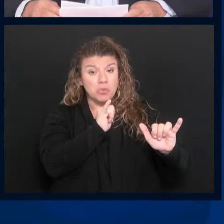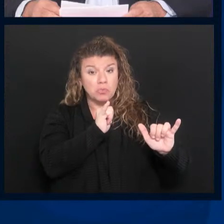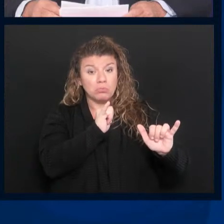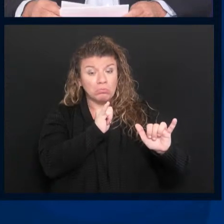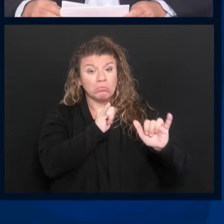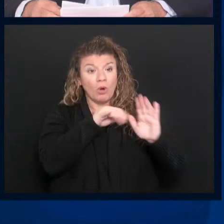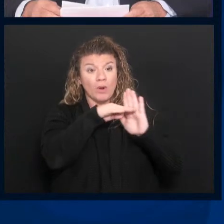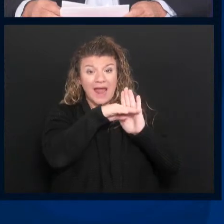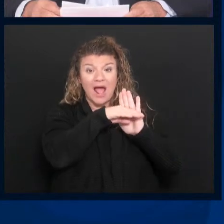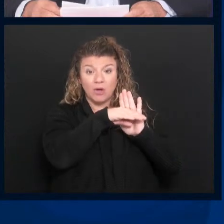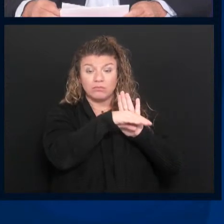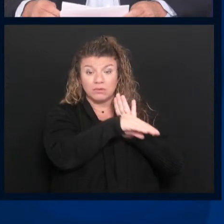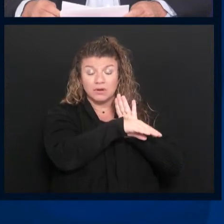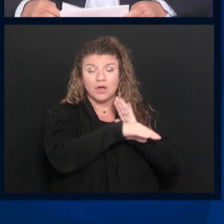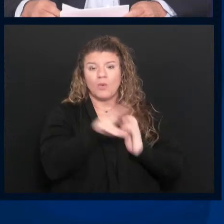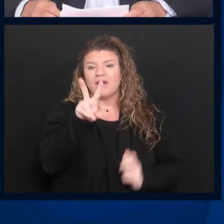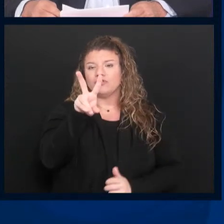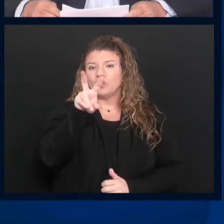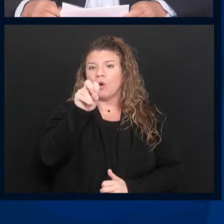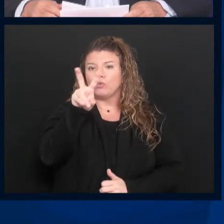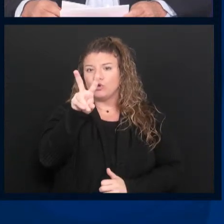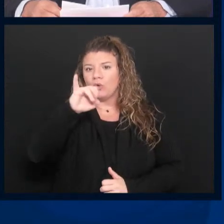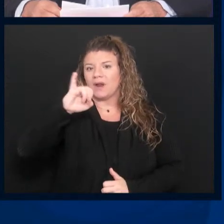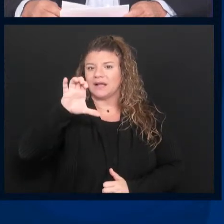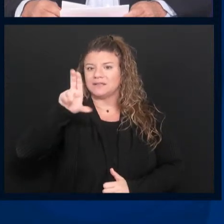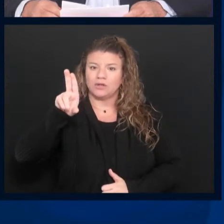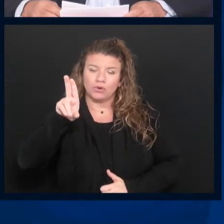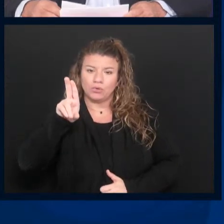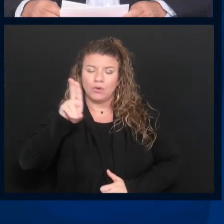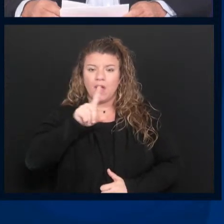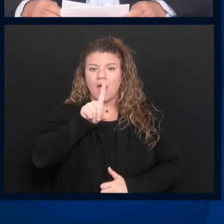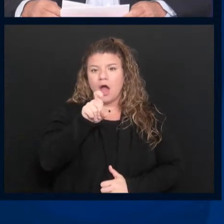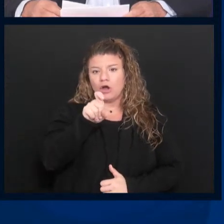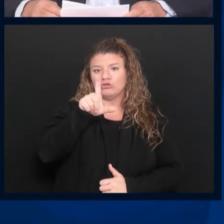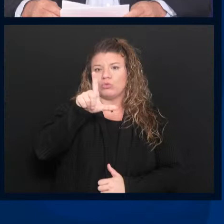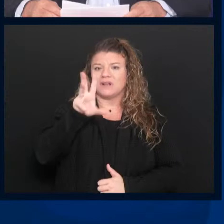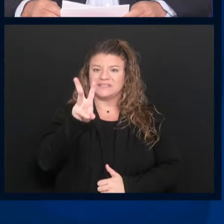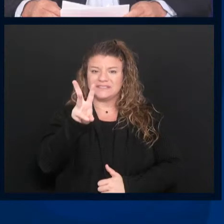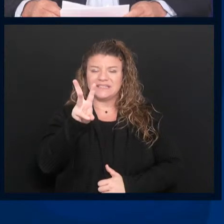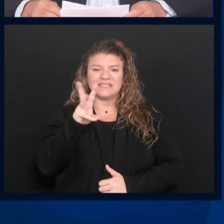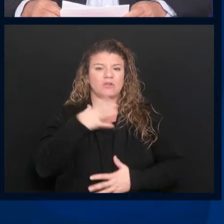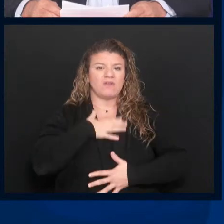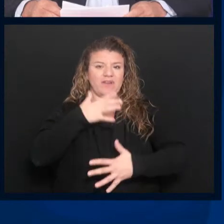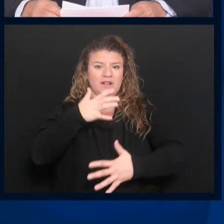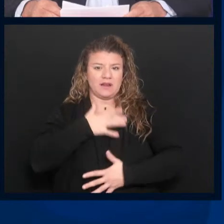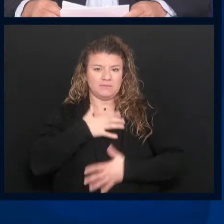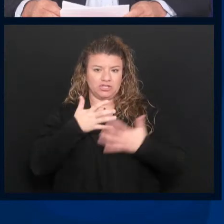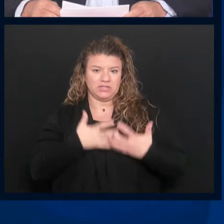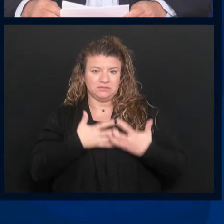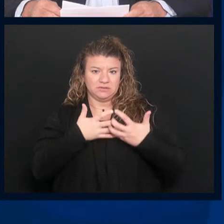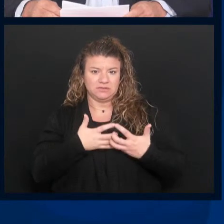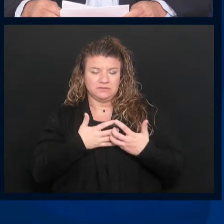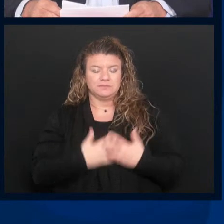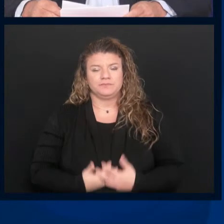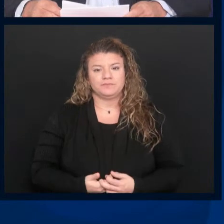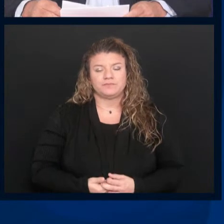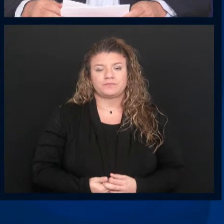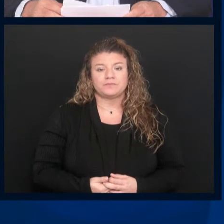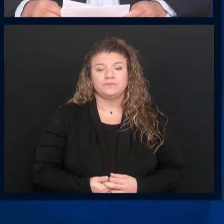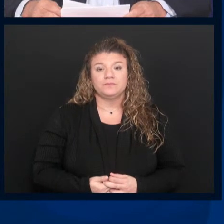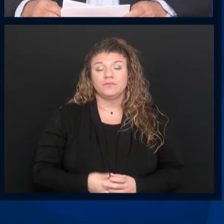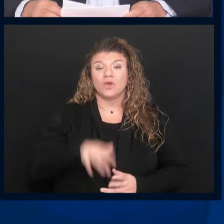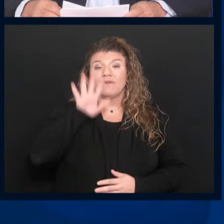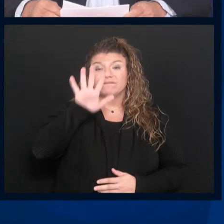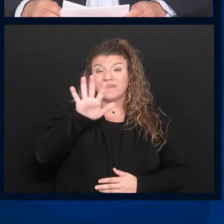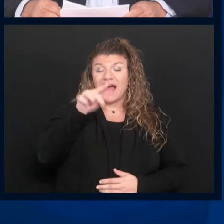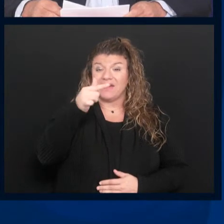falling. We have 202 in the ICU units and 126 that are on ventilators. We've got 5